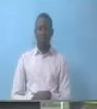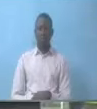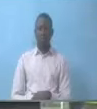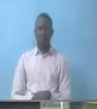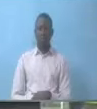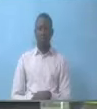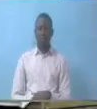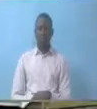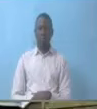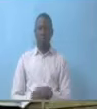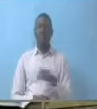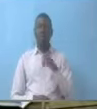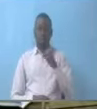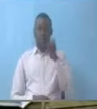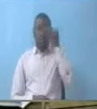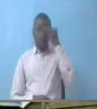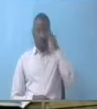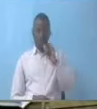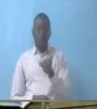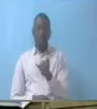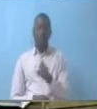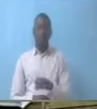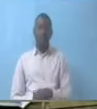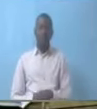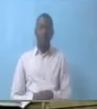general agree nanguna